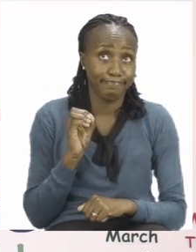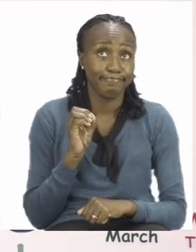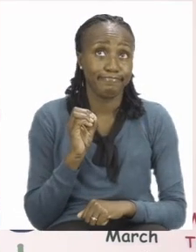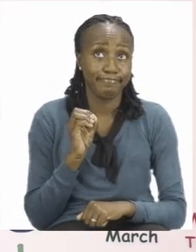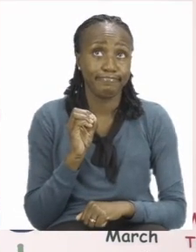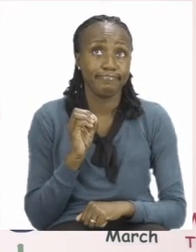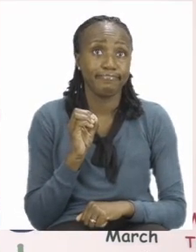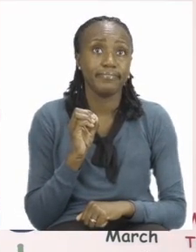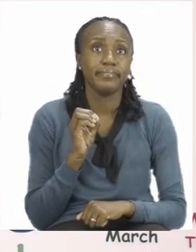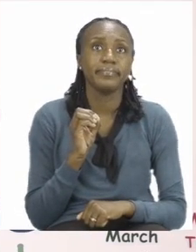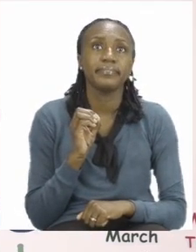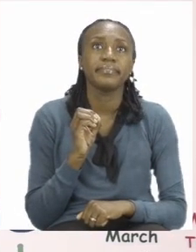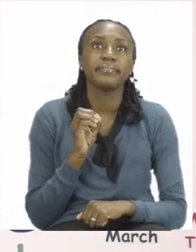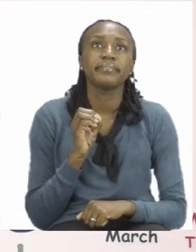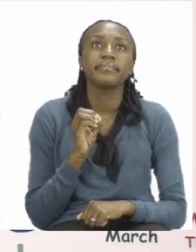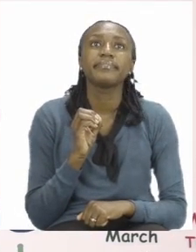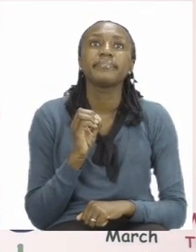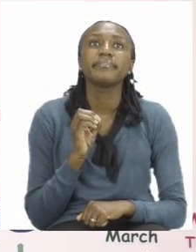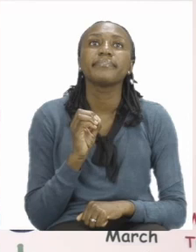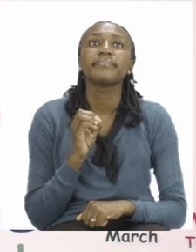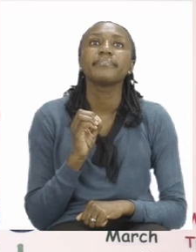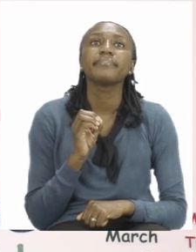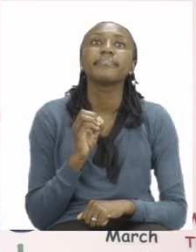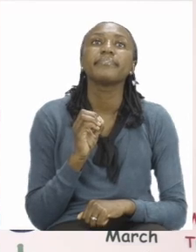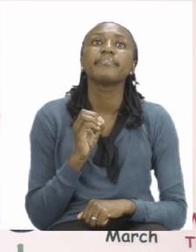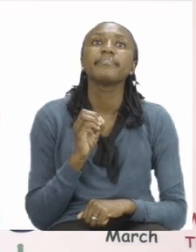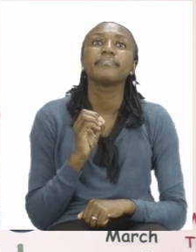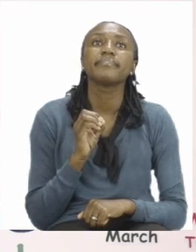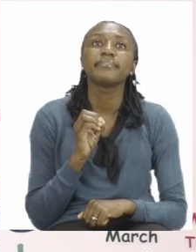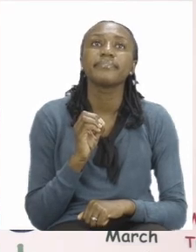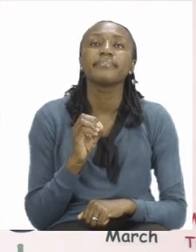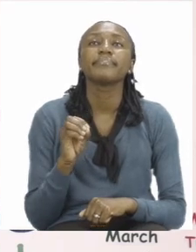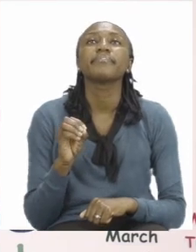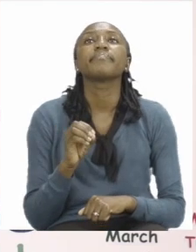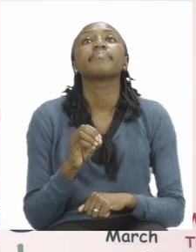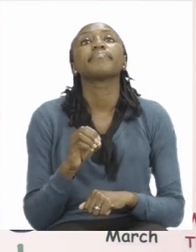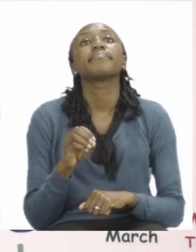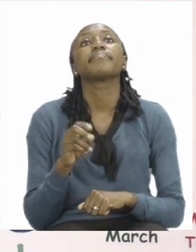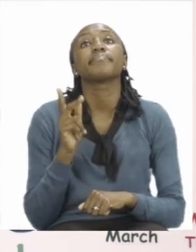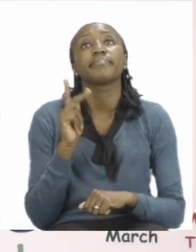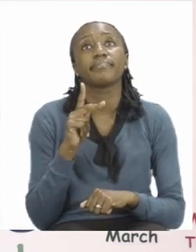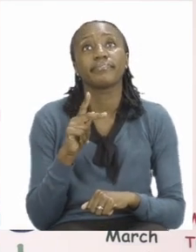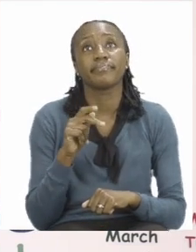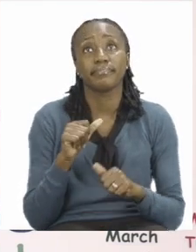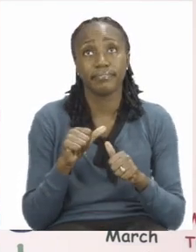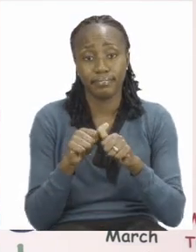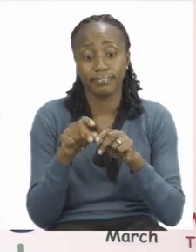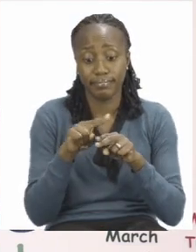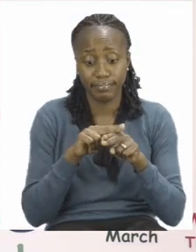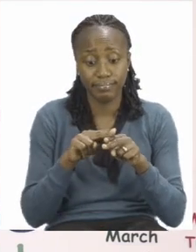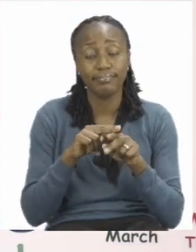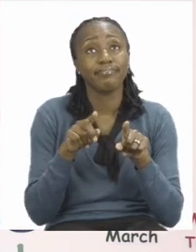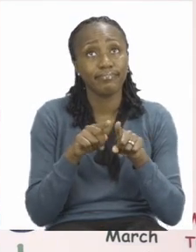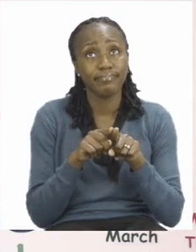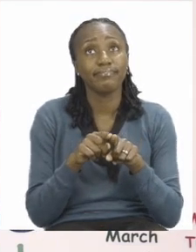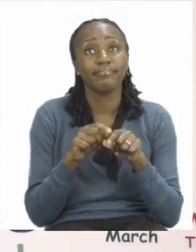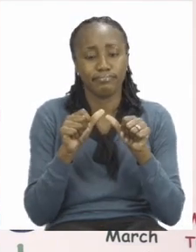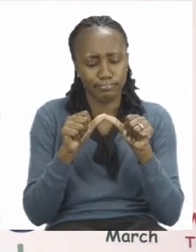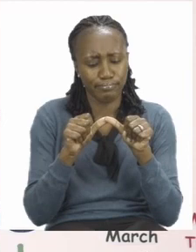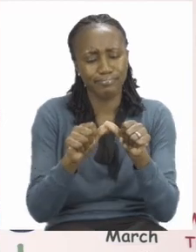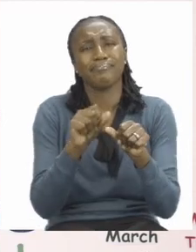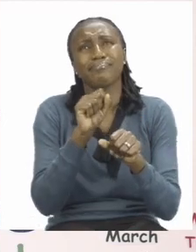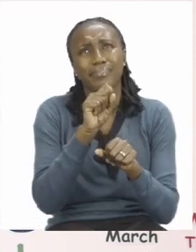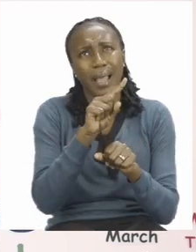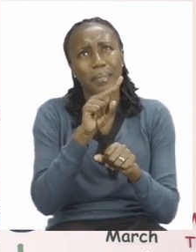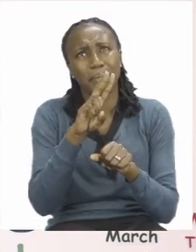And then what we're going to do is use these same counters to count on. So we